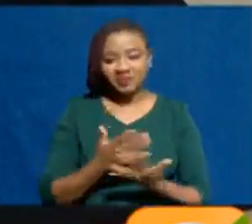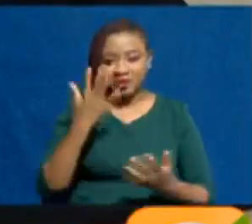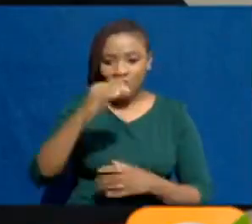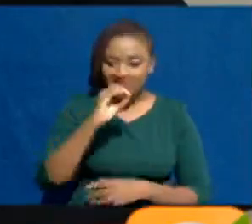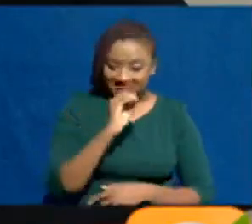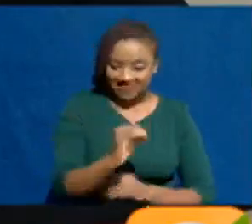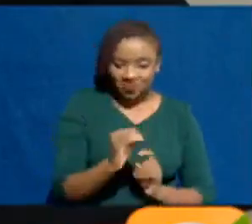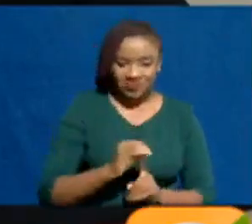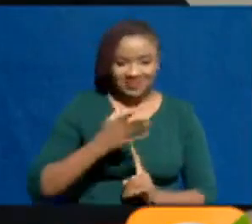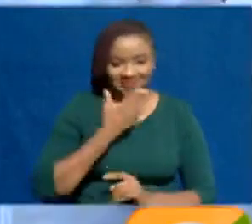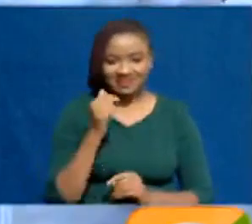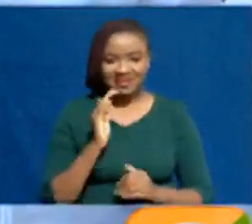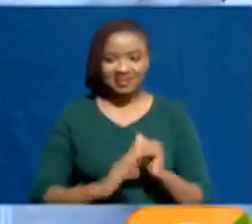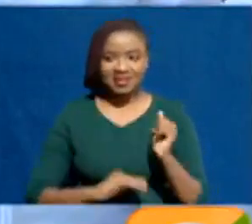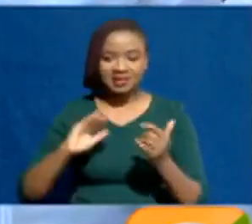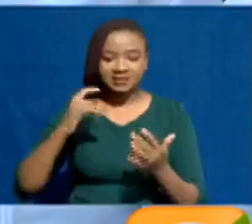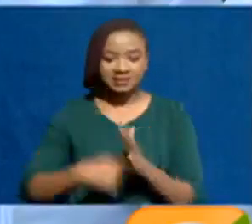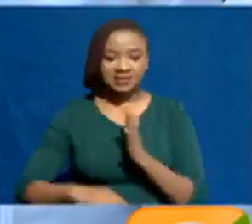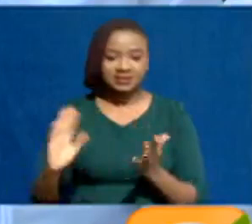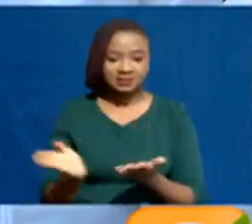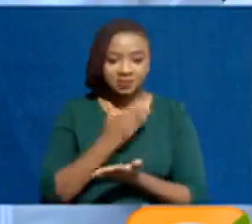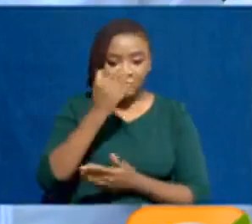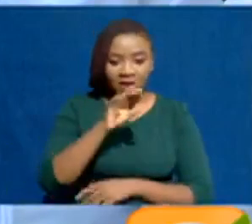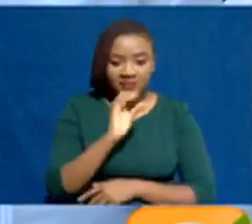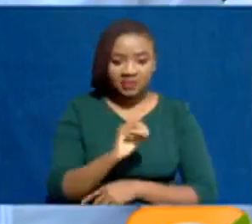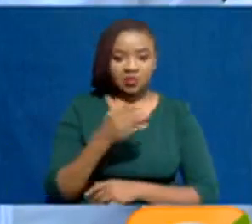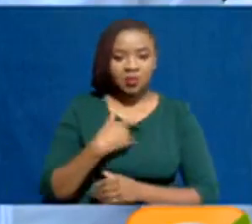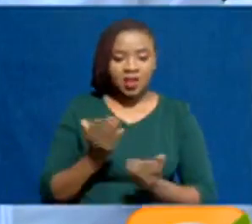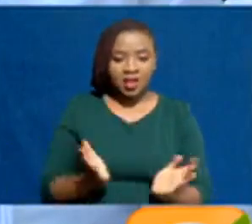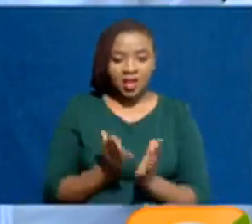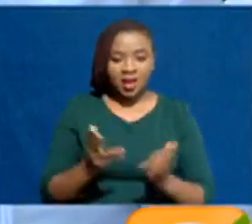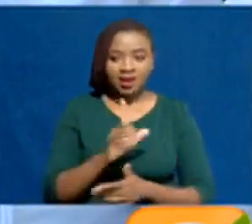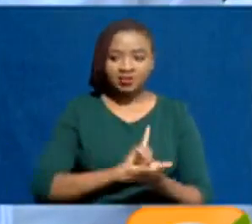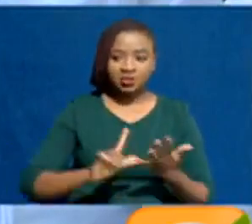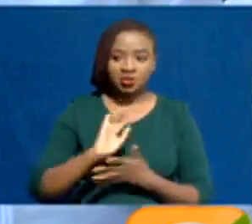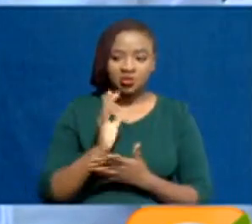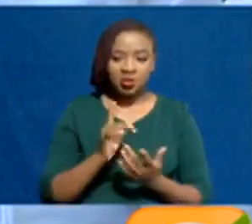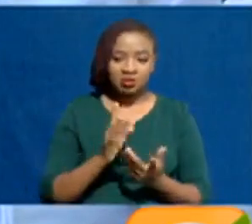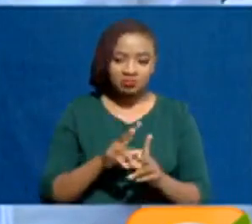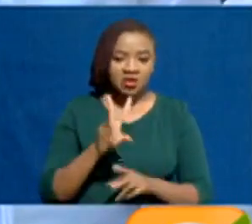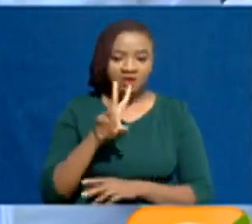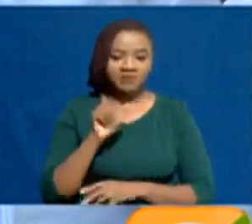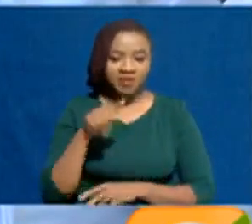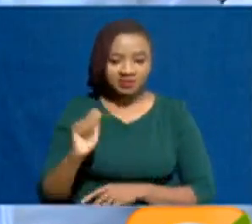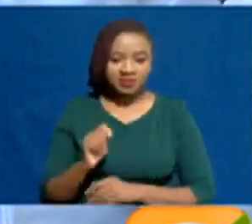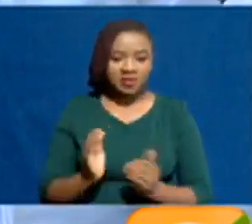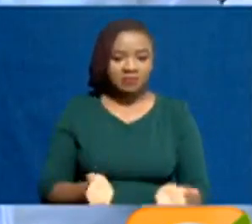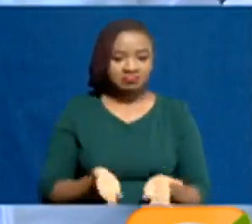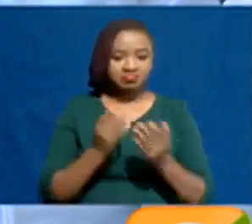tax exemption because zero rating will encourage local value addition, thus promoting the Made in Kenya